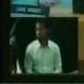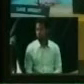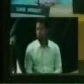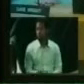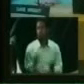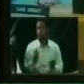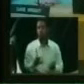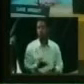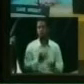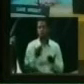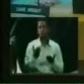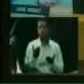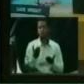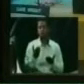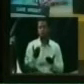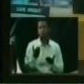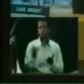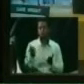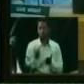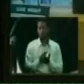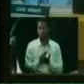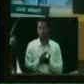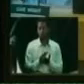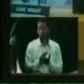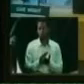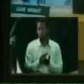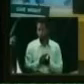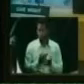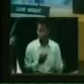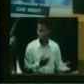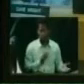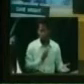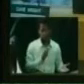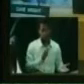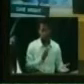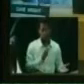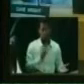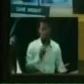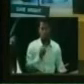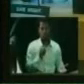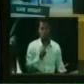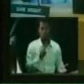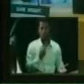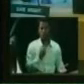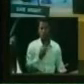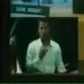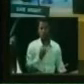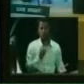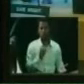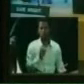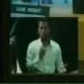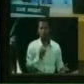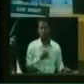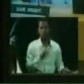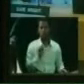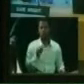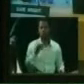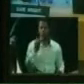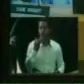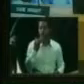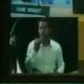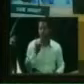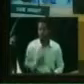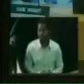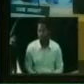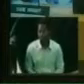All right. The motion is to approve. Oh, Commissioner Brantley. Or Commissioner Thomas. Yes, appreciate it,